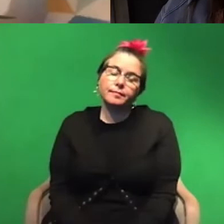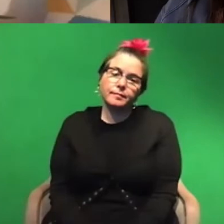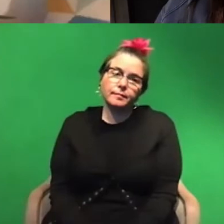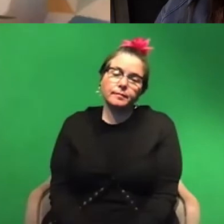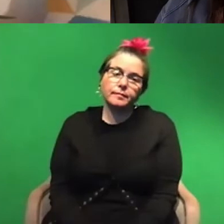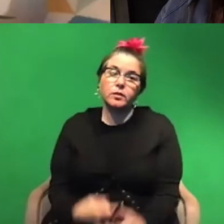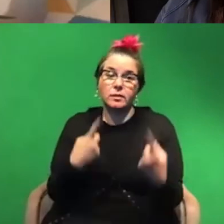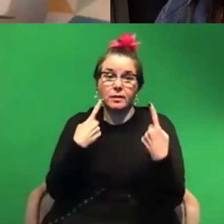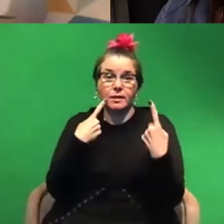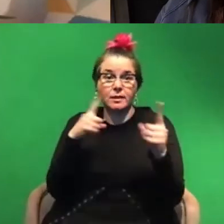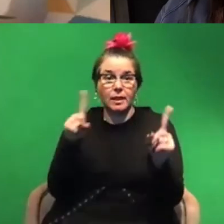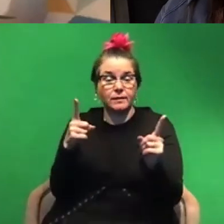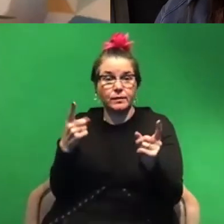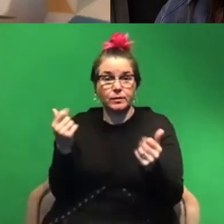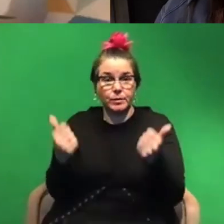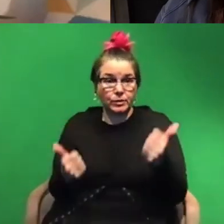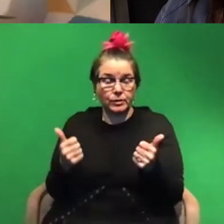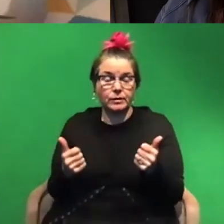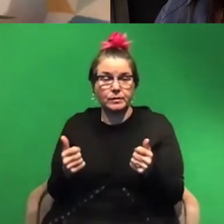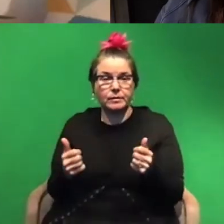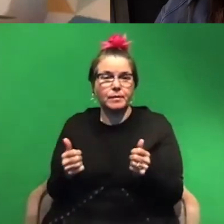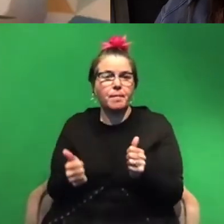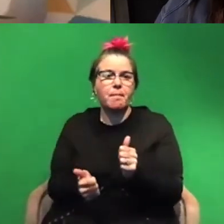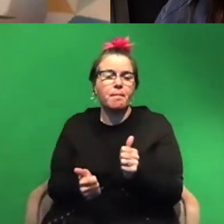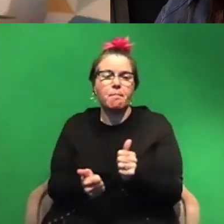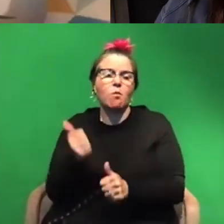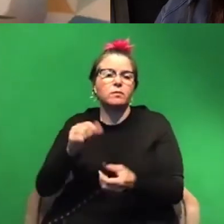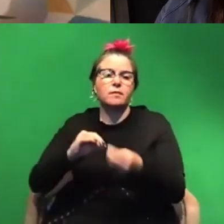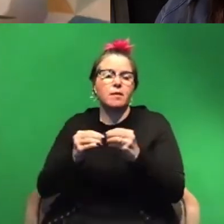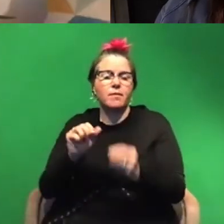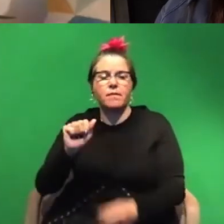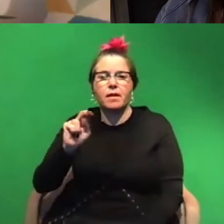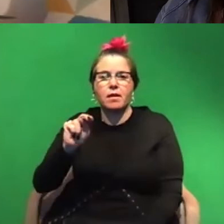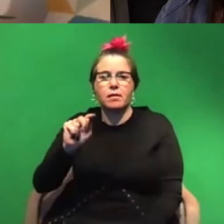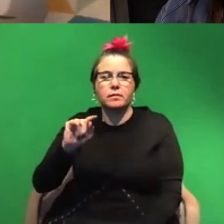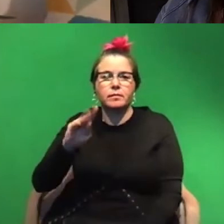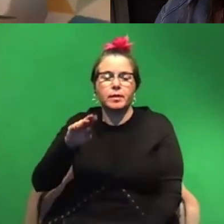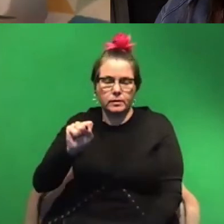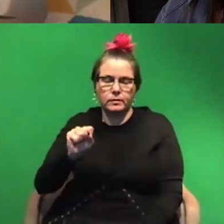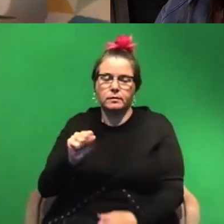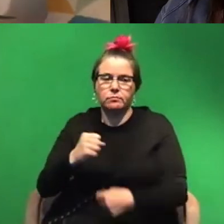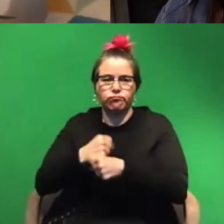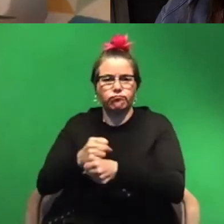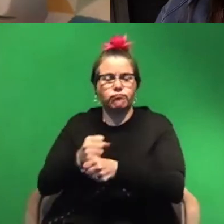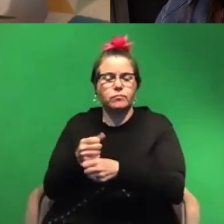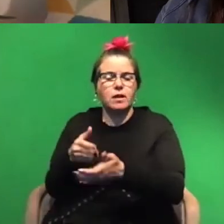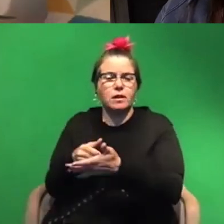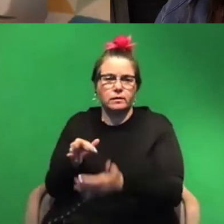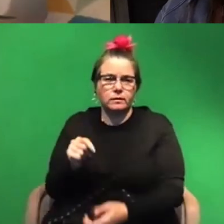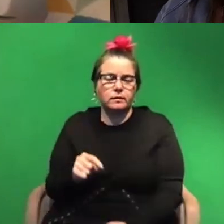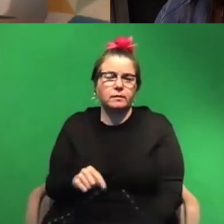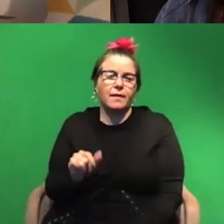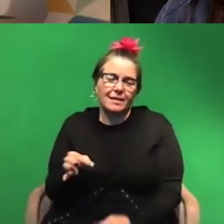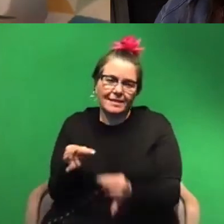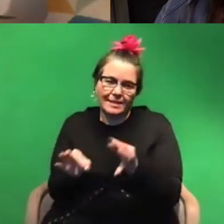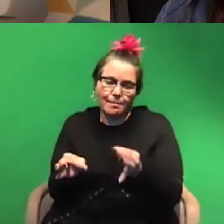successful candidate would have most amount of antibodies generated against it. That's the simplest way